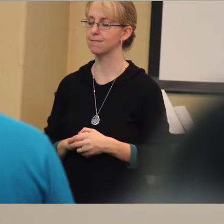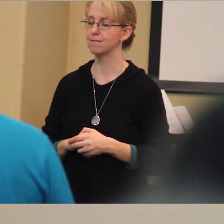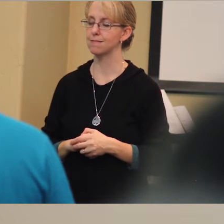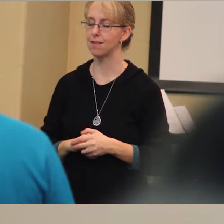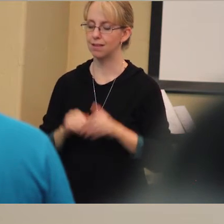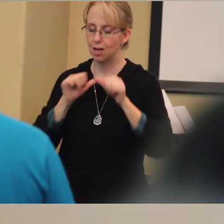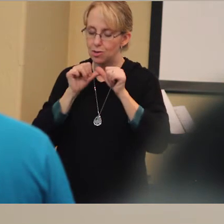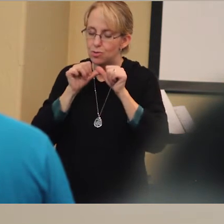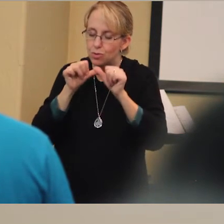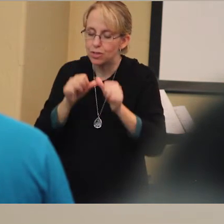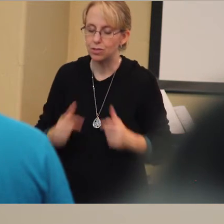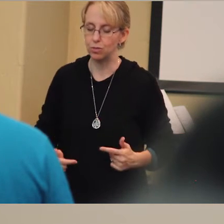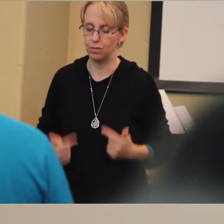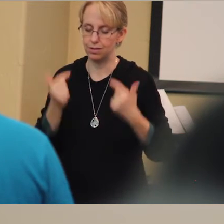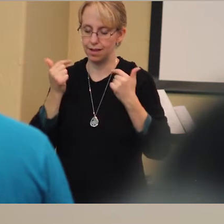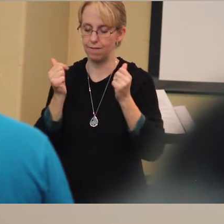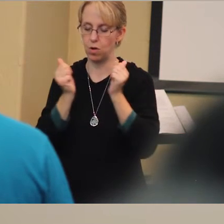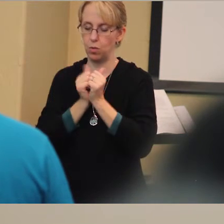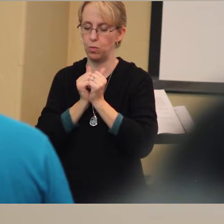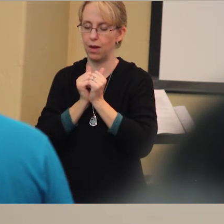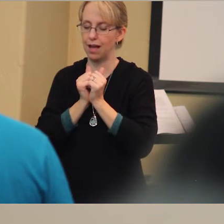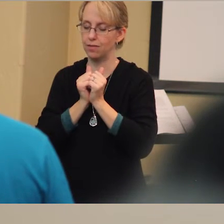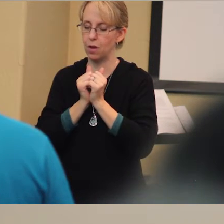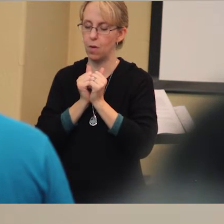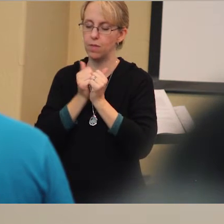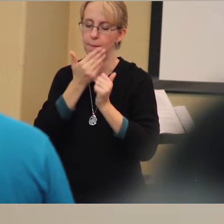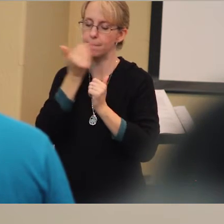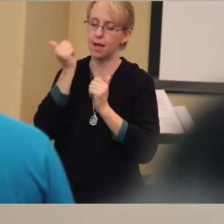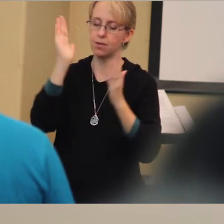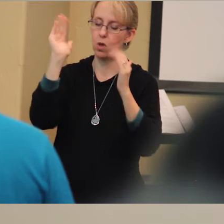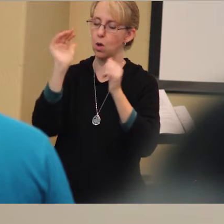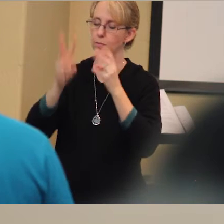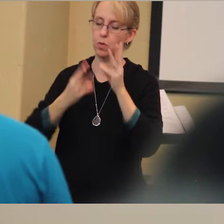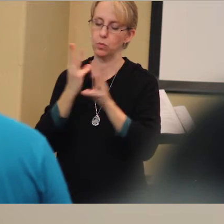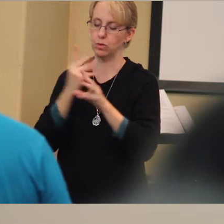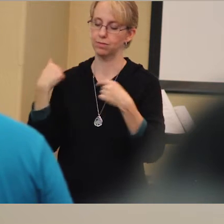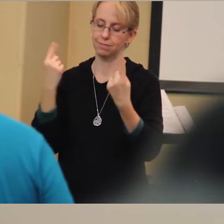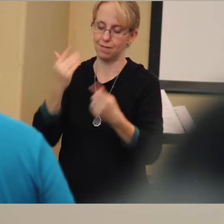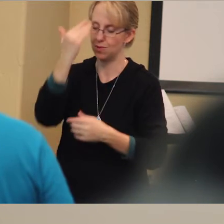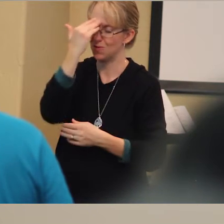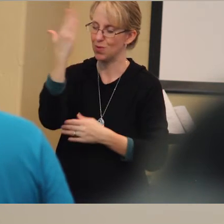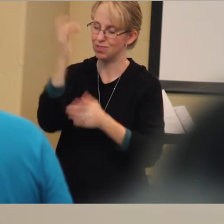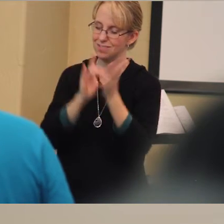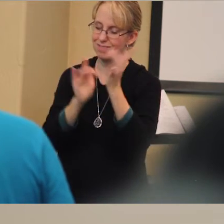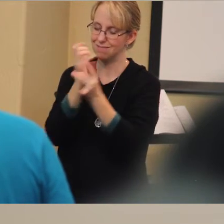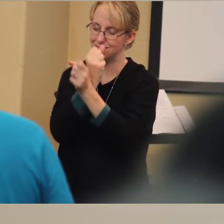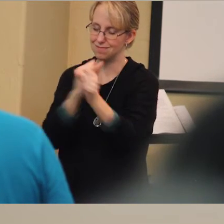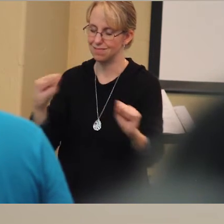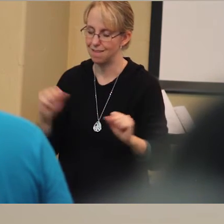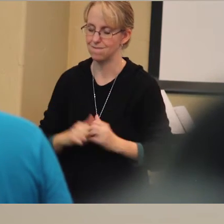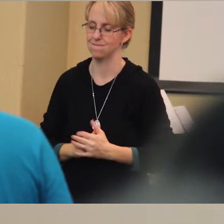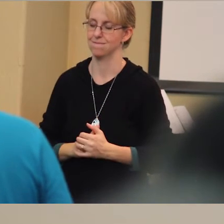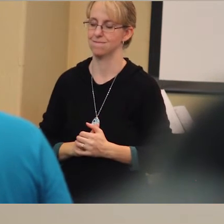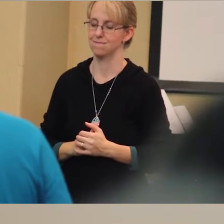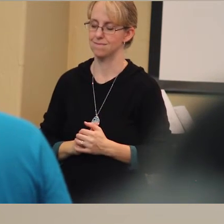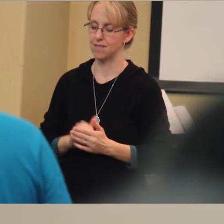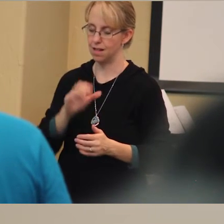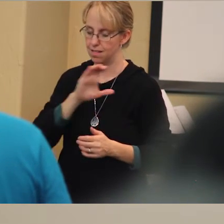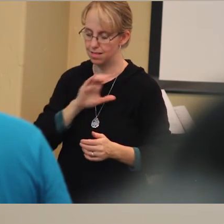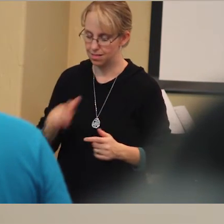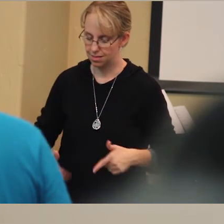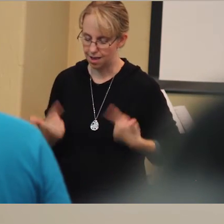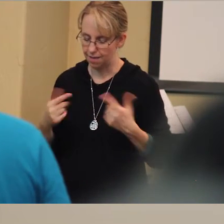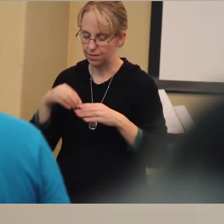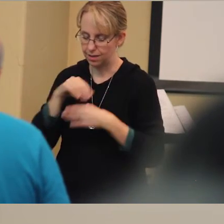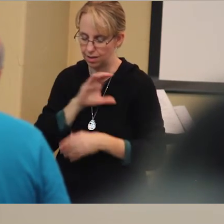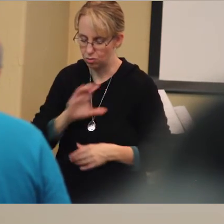who have the greatest hope the world could ever know, that Jesus saves. And that there's life in